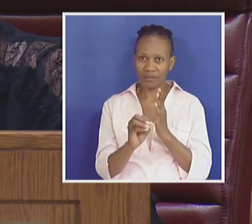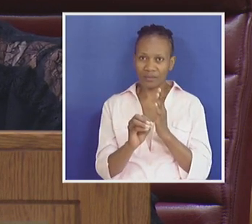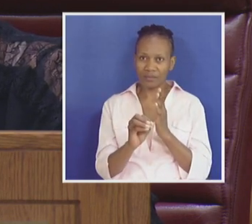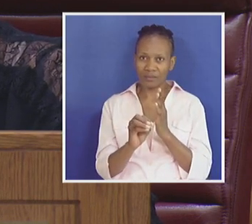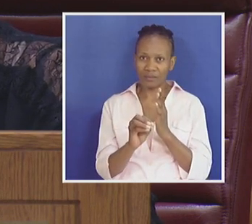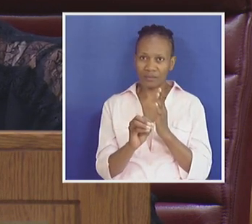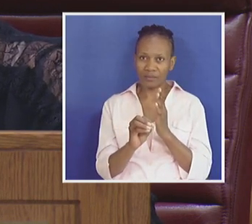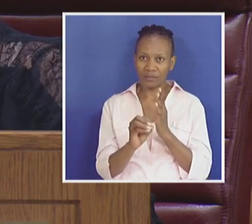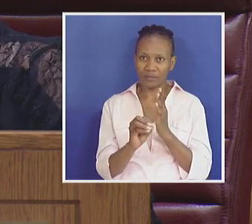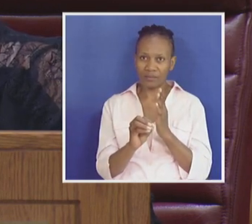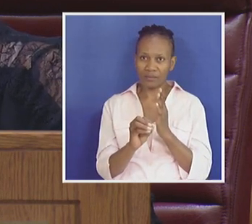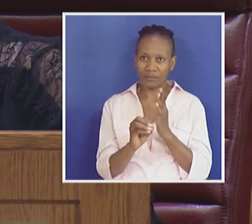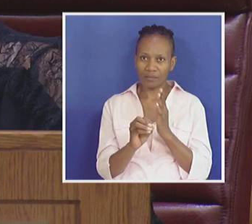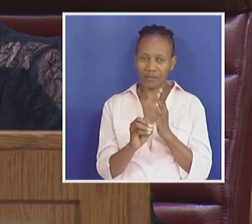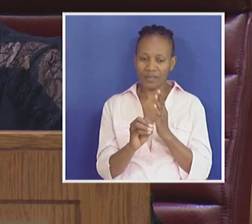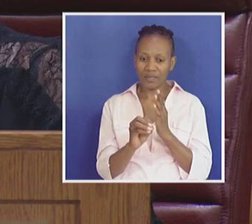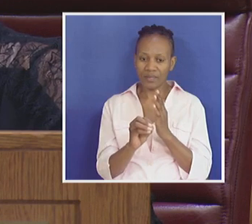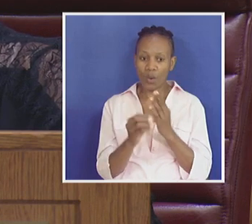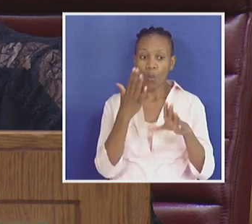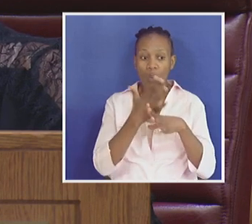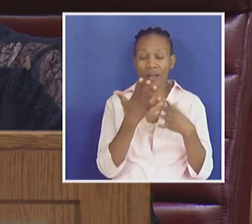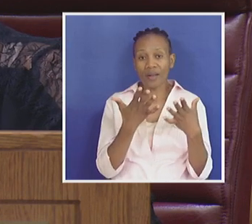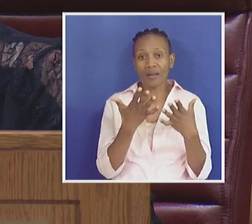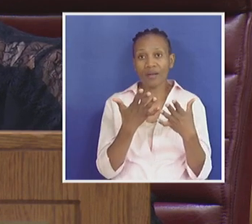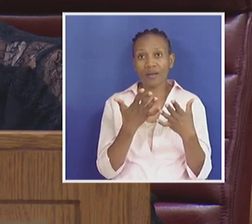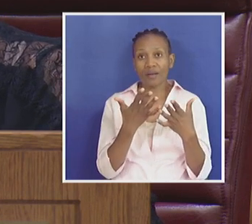been counselled by the provincial delegations.